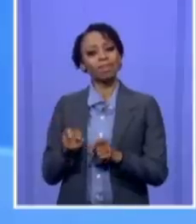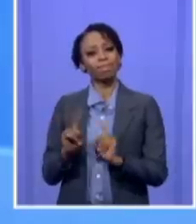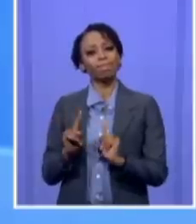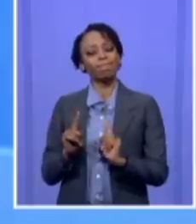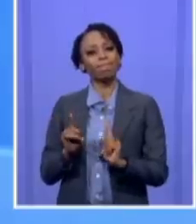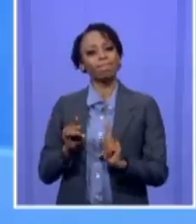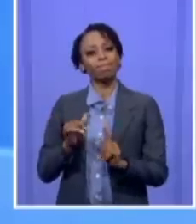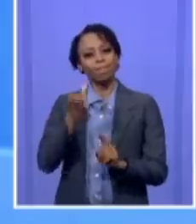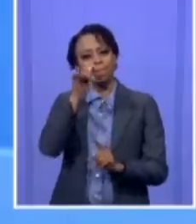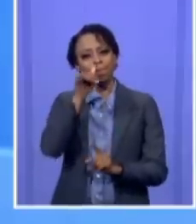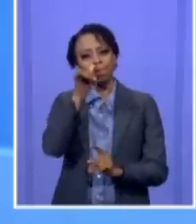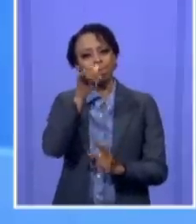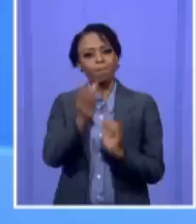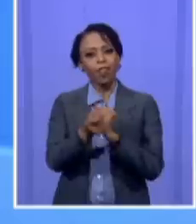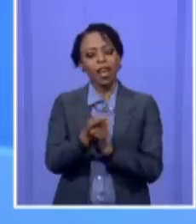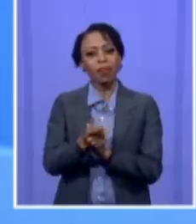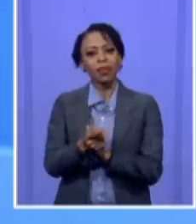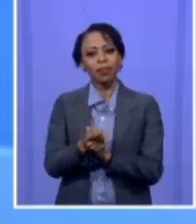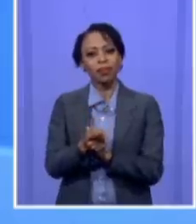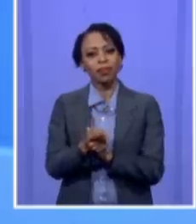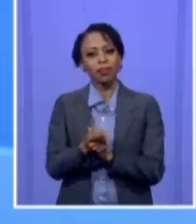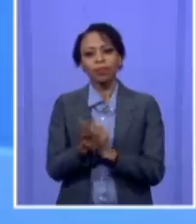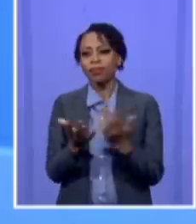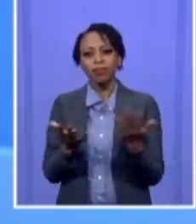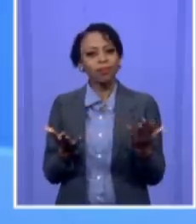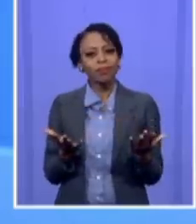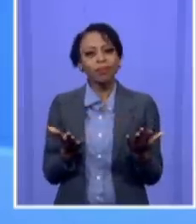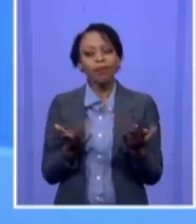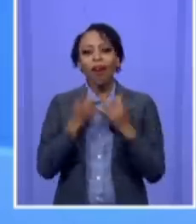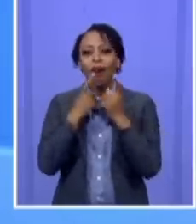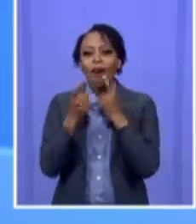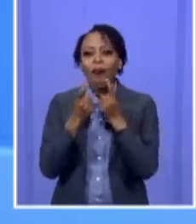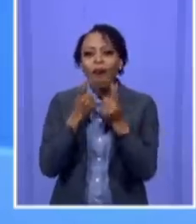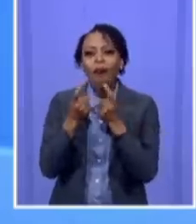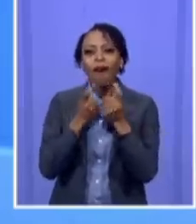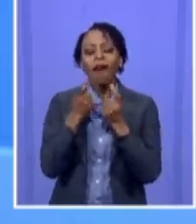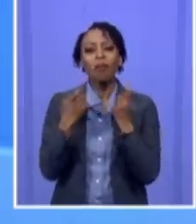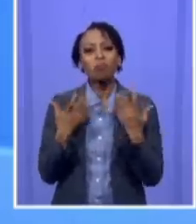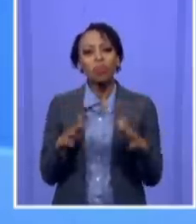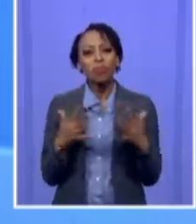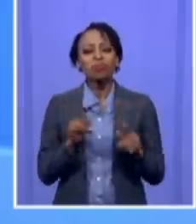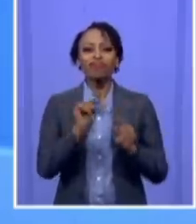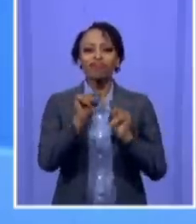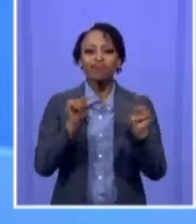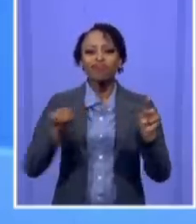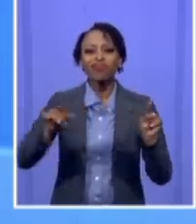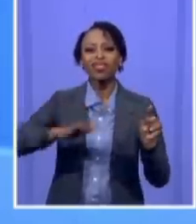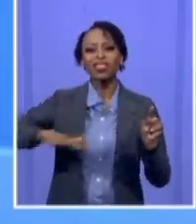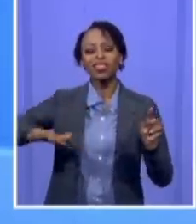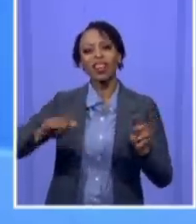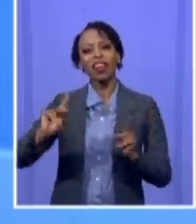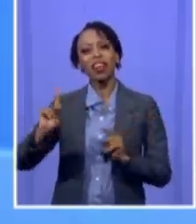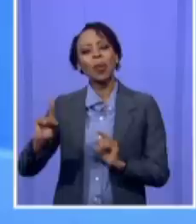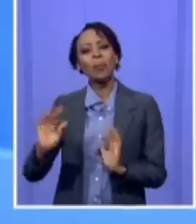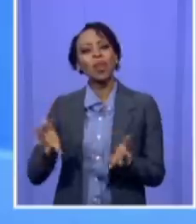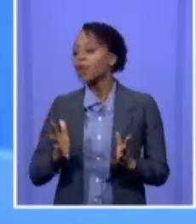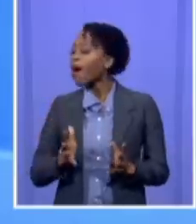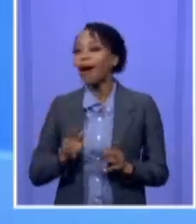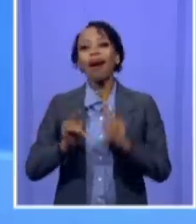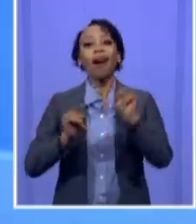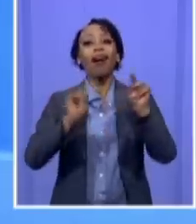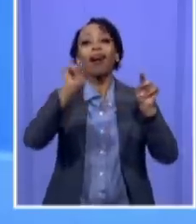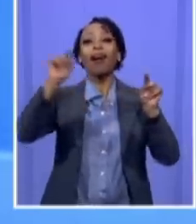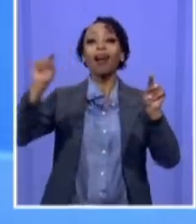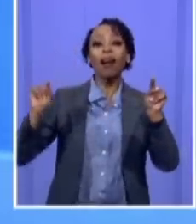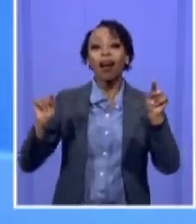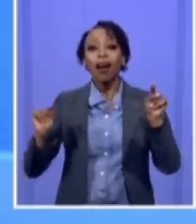heinous crimes that Zama Zamas have been conducting in various areas, not just in Krugersdorp, in other areas